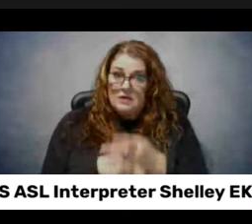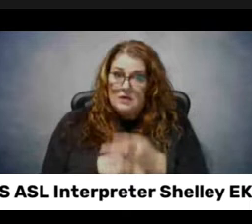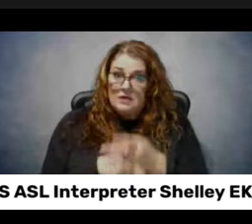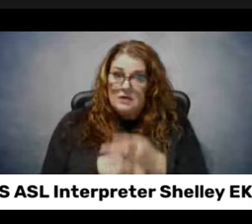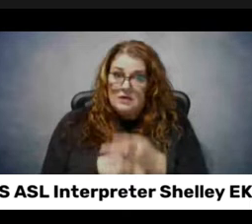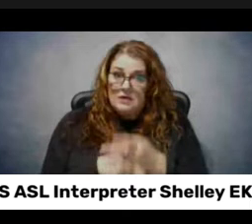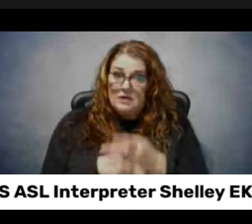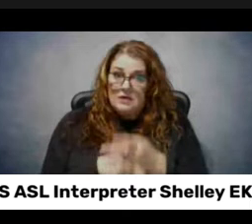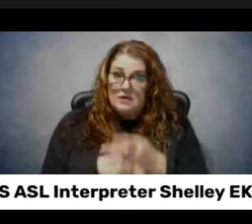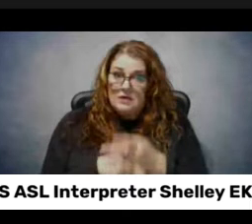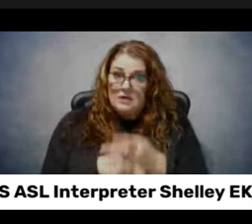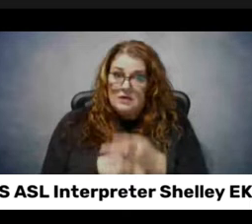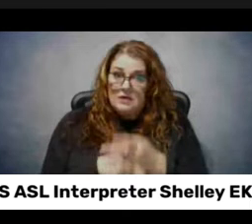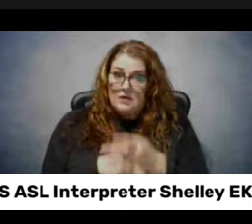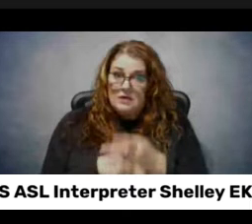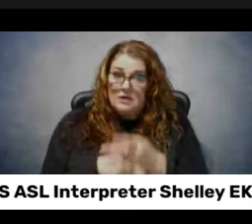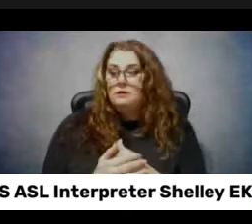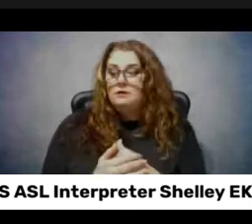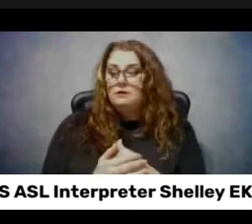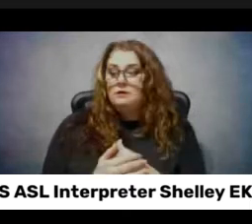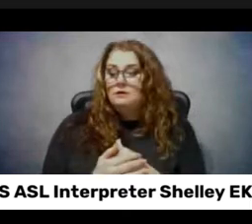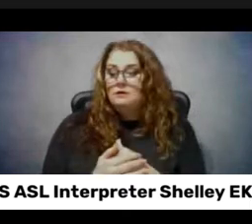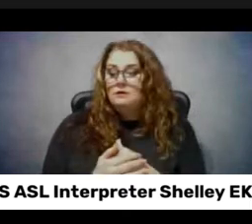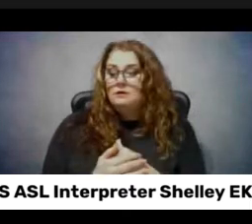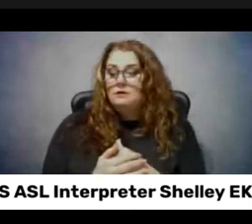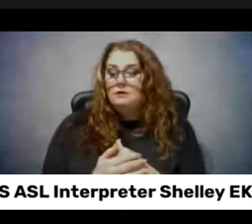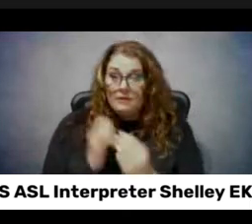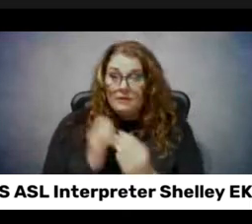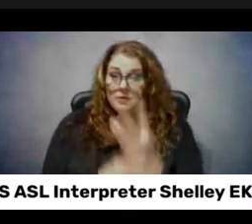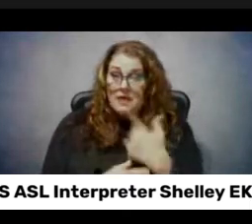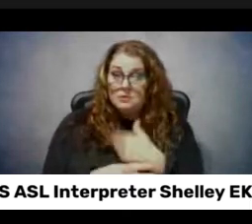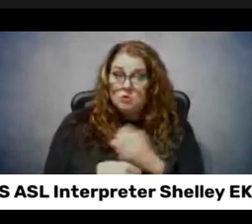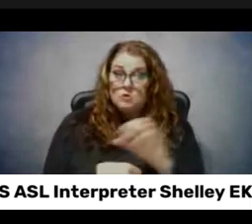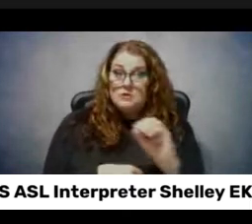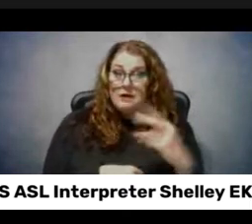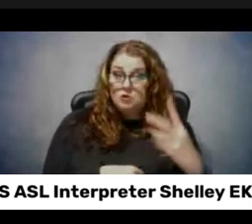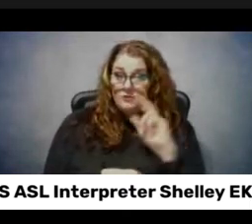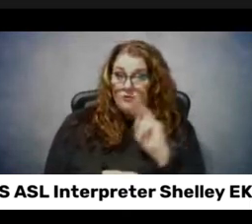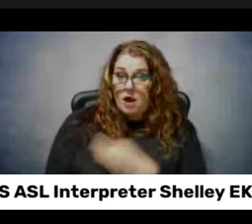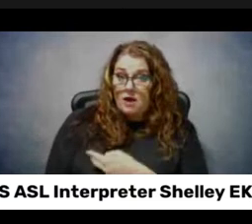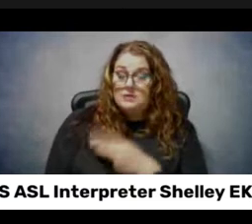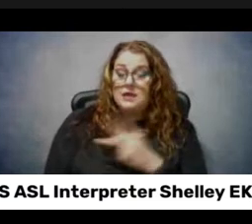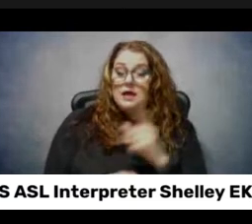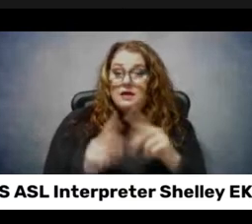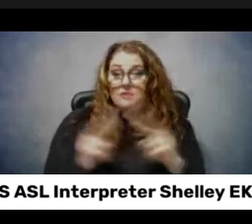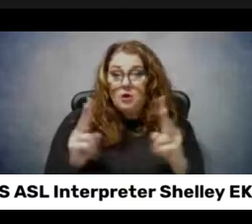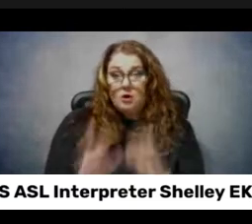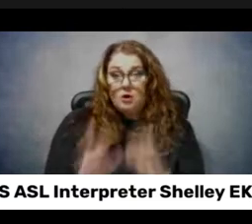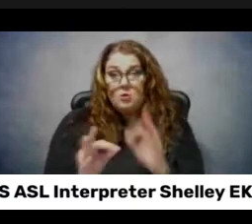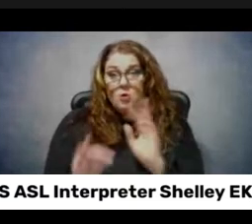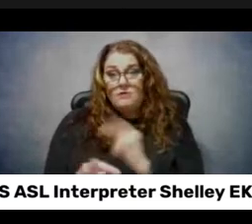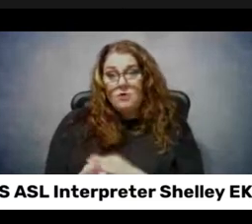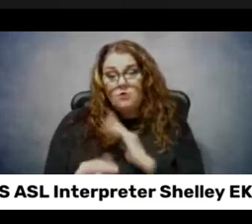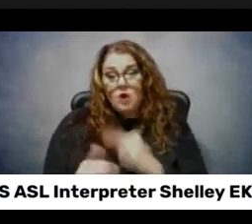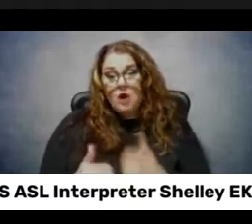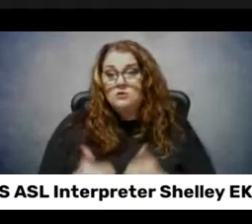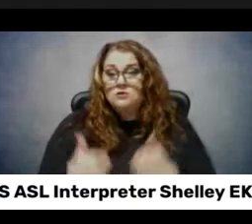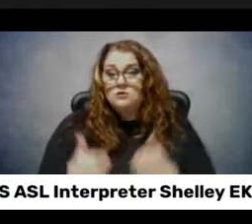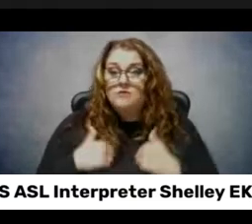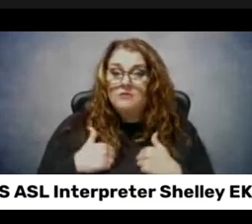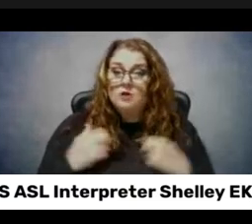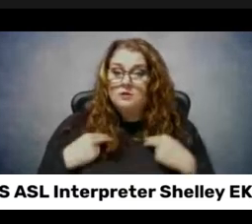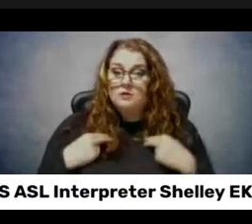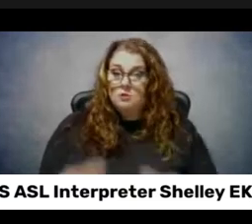pure um, with the plants that produce oxygen for us, and very important for us and for our survival as human